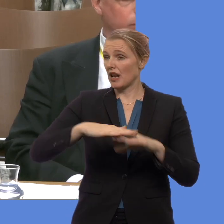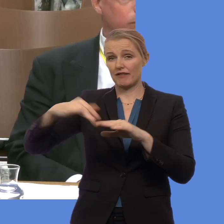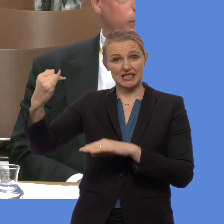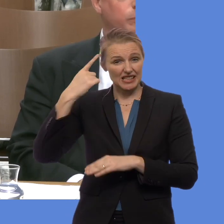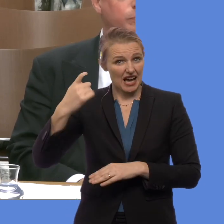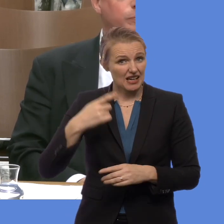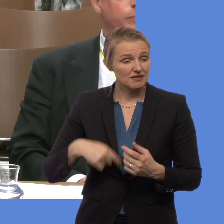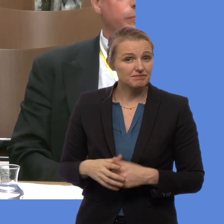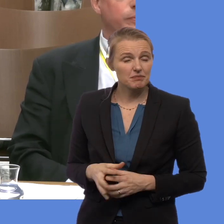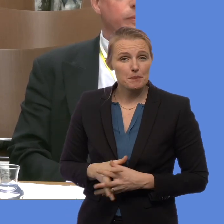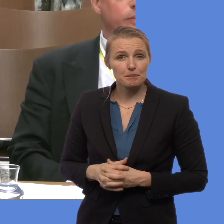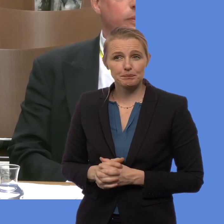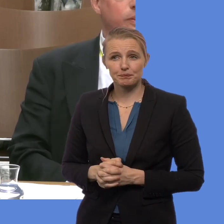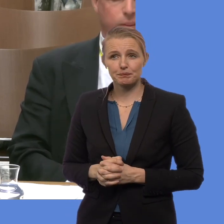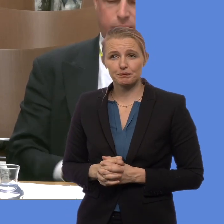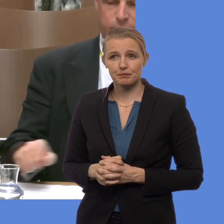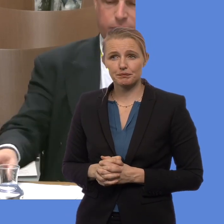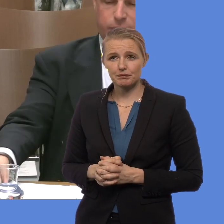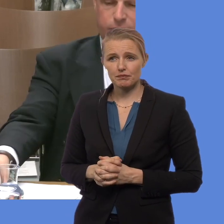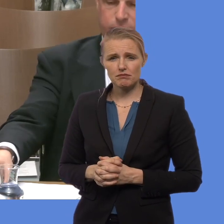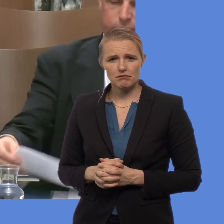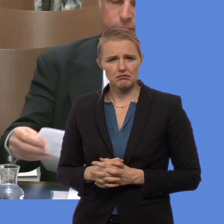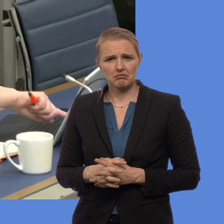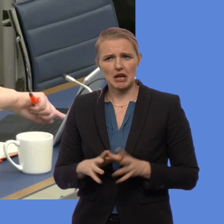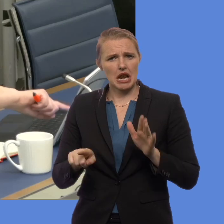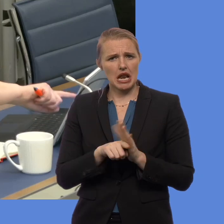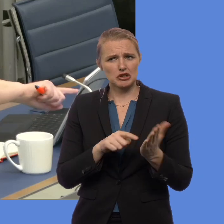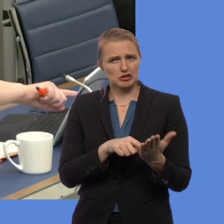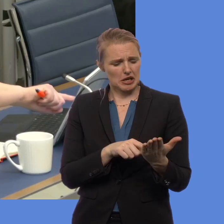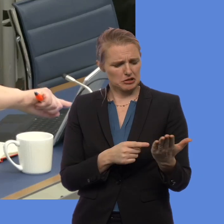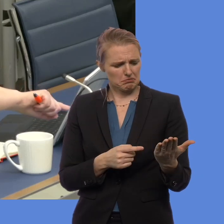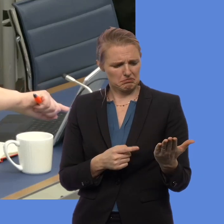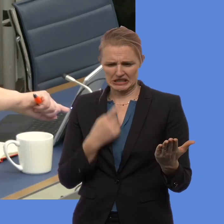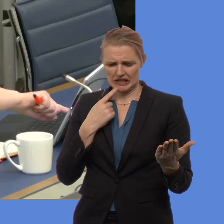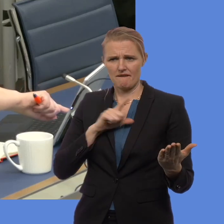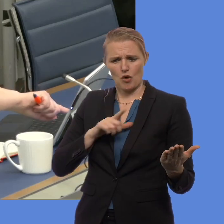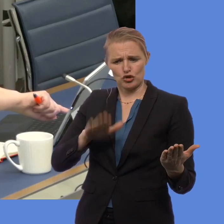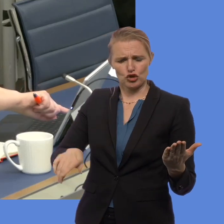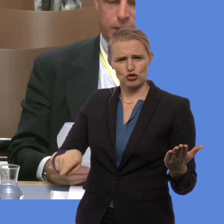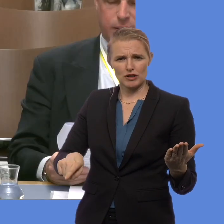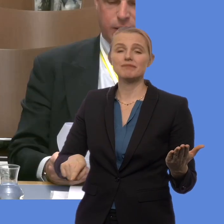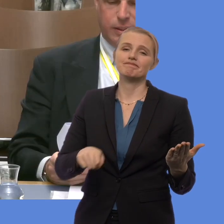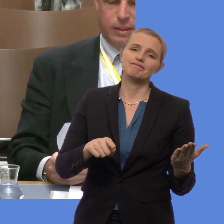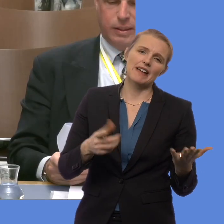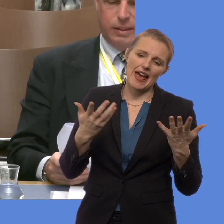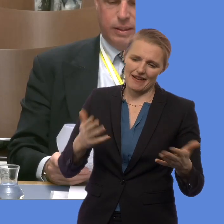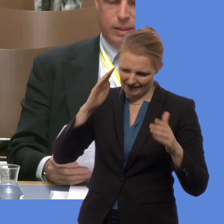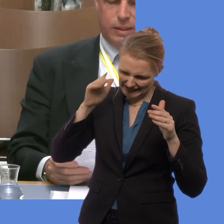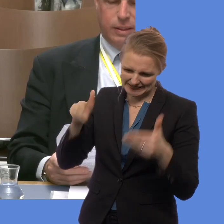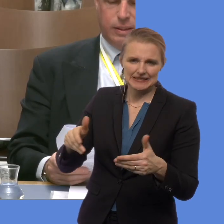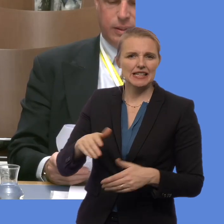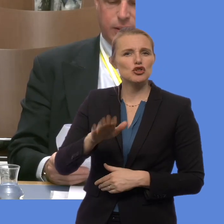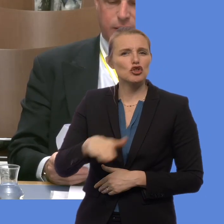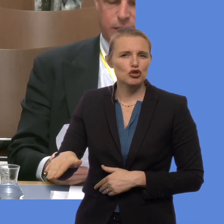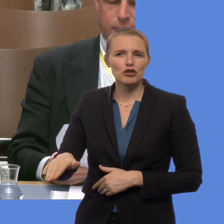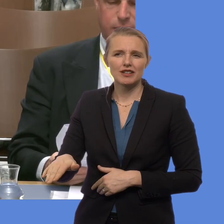scheme. But it's not laid out in the legislation that's specifically for children in it? Yes, there's a heavy emphasis on children